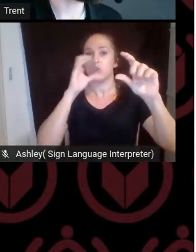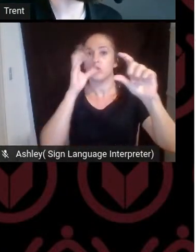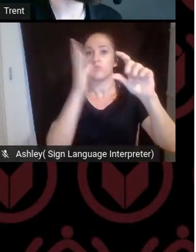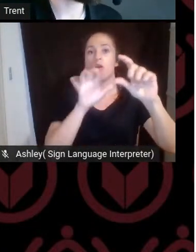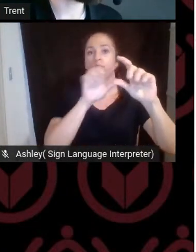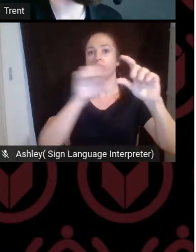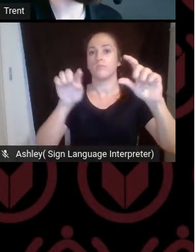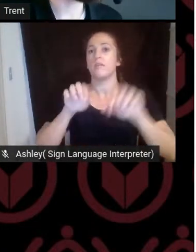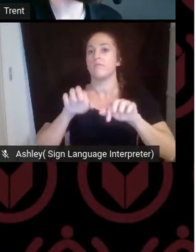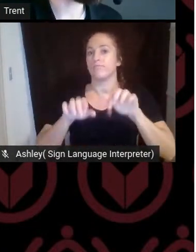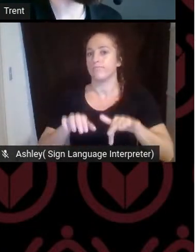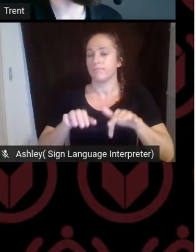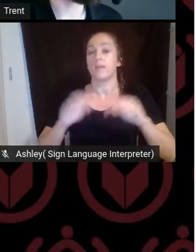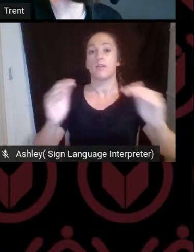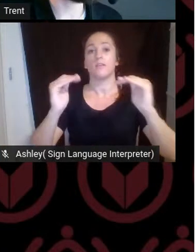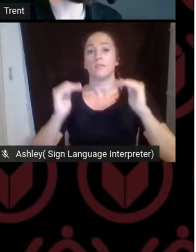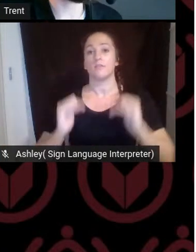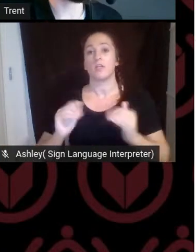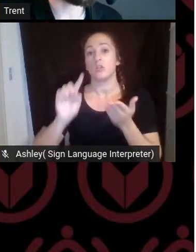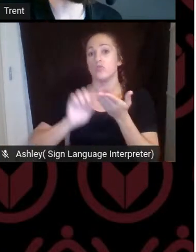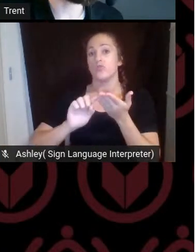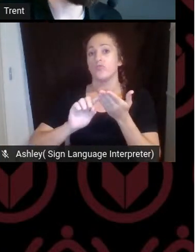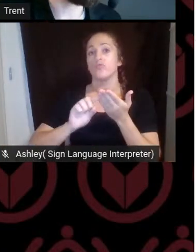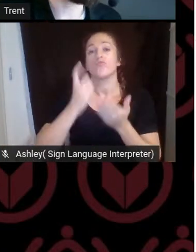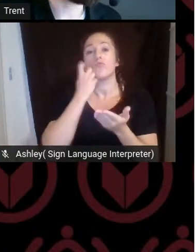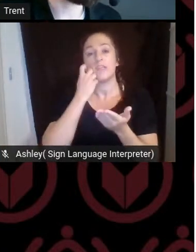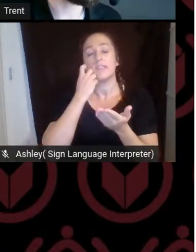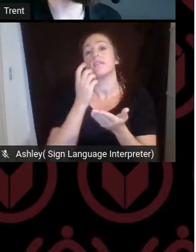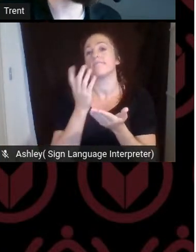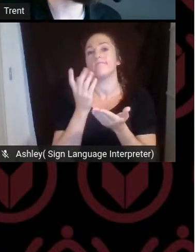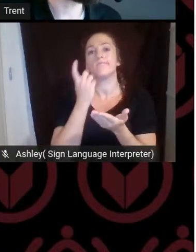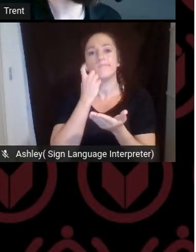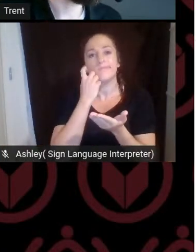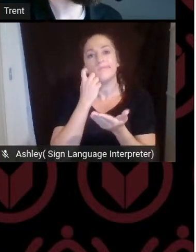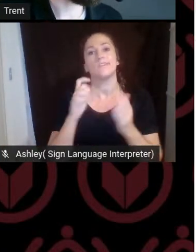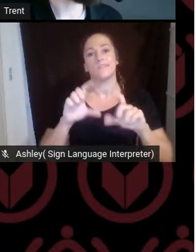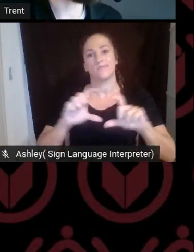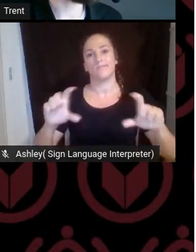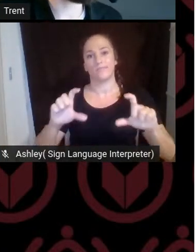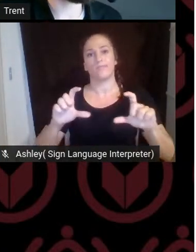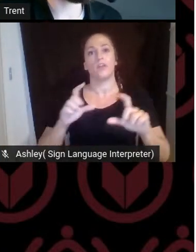Drive is the recent section, and this will show you all of your recent files that you've opened. Pretty simple.